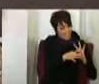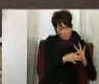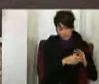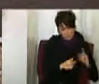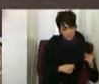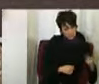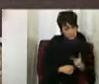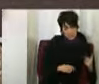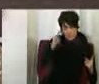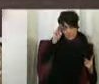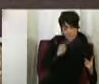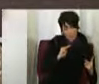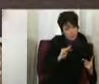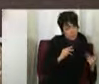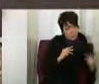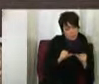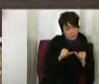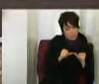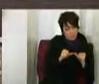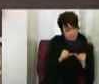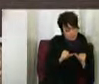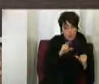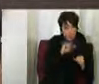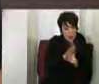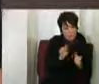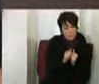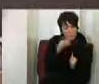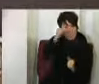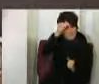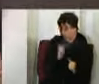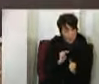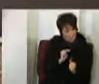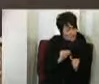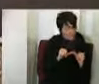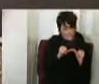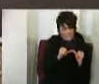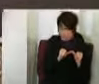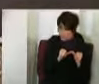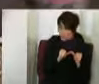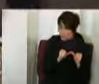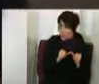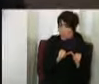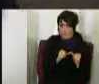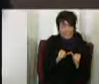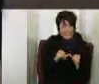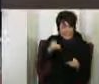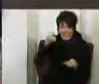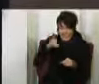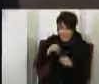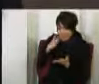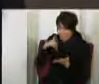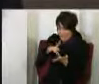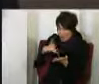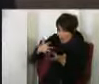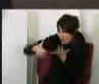following through on the promises that he had made to Mary, following through, even in the midst of doubt, he followed